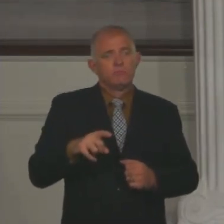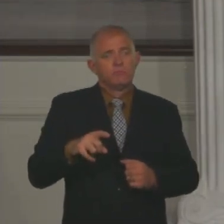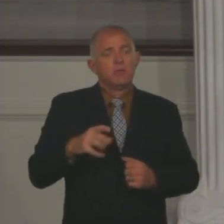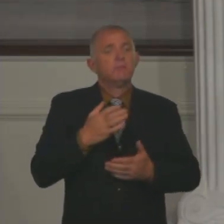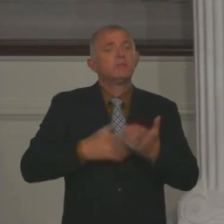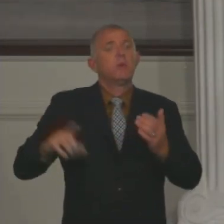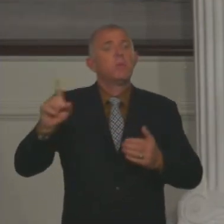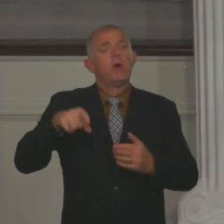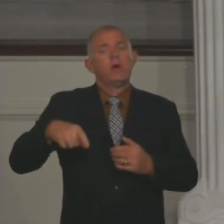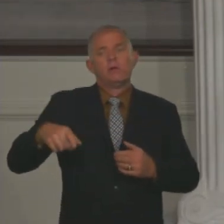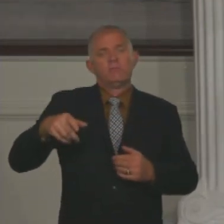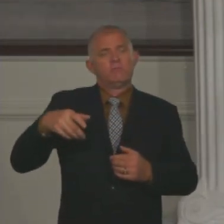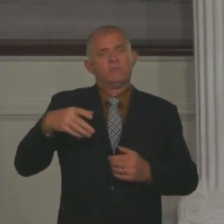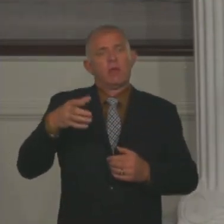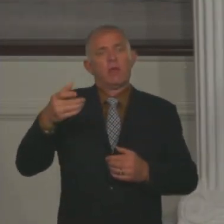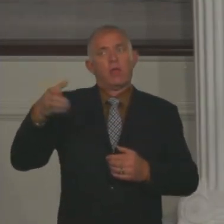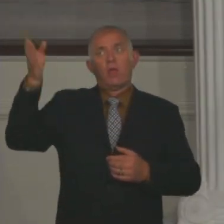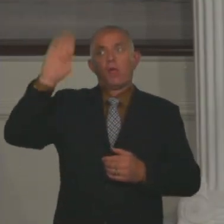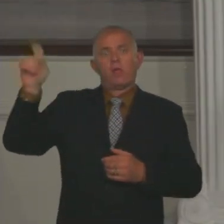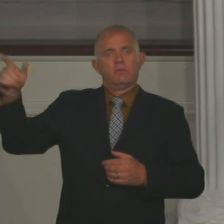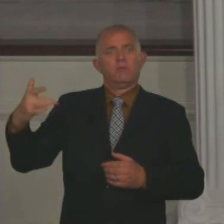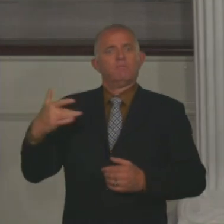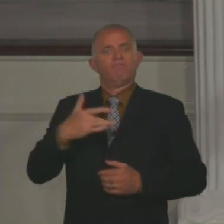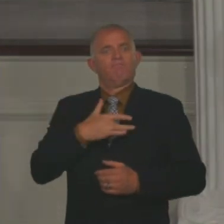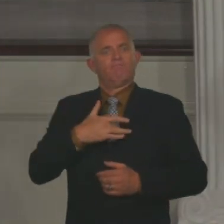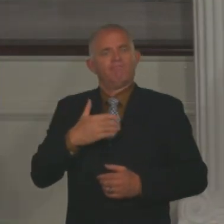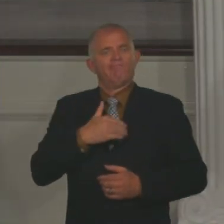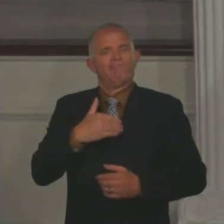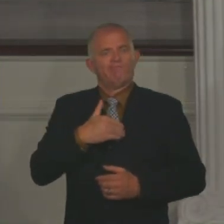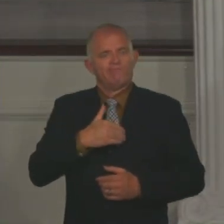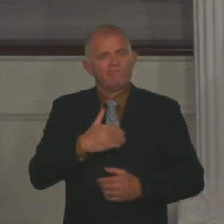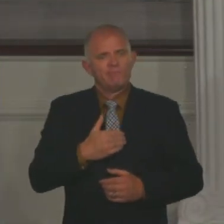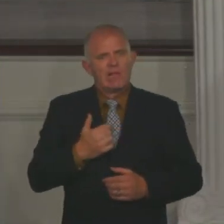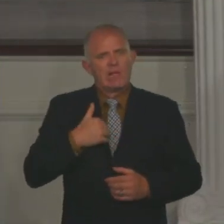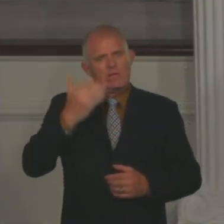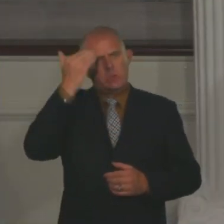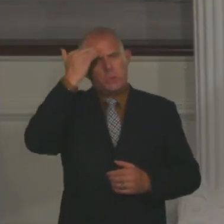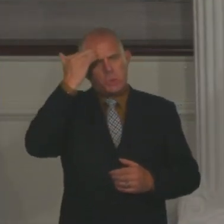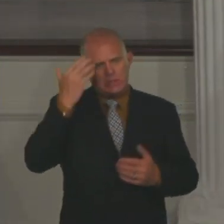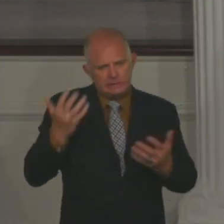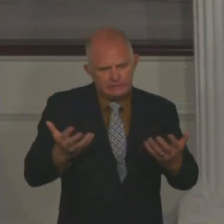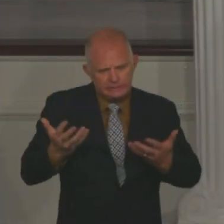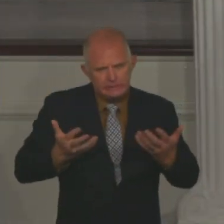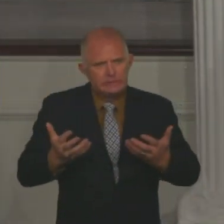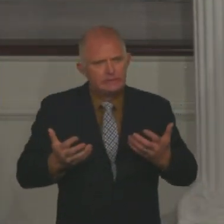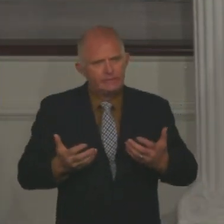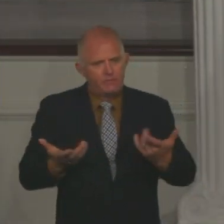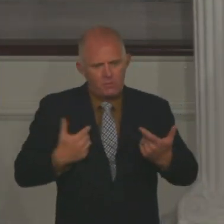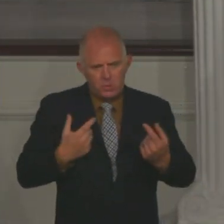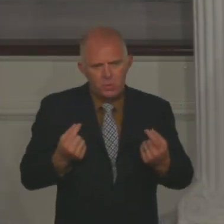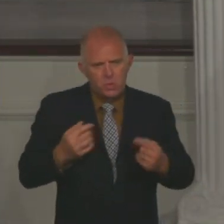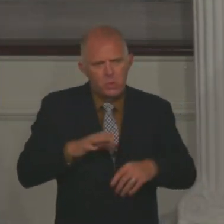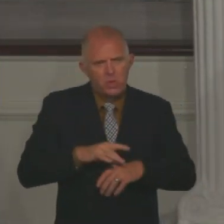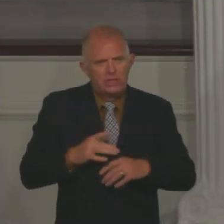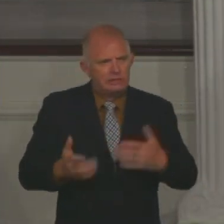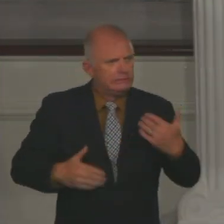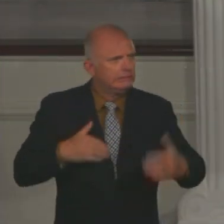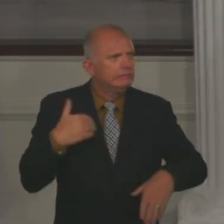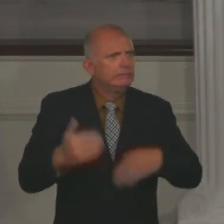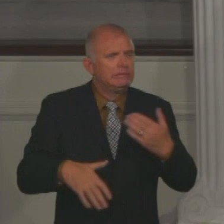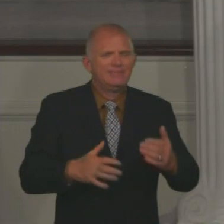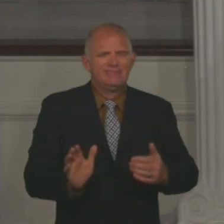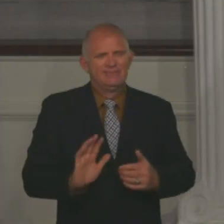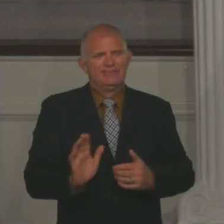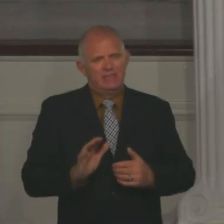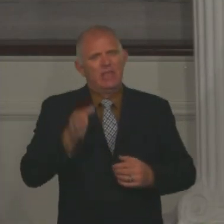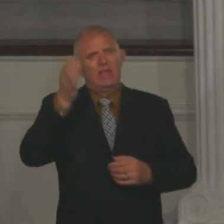working. Somewhere there's someone out there saying, you know, I know there's more to this life than just punching a time clock. God wants